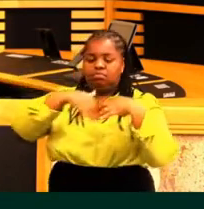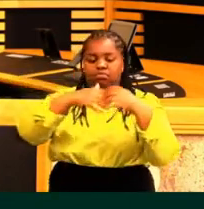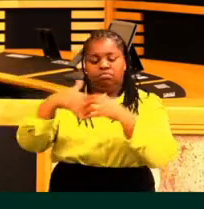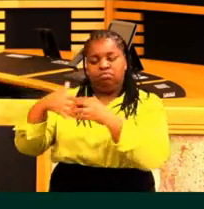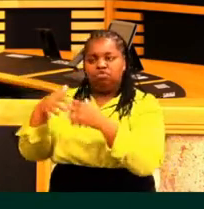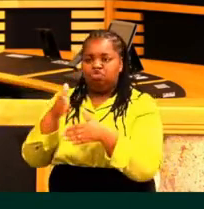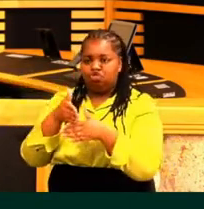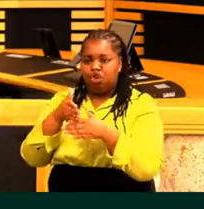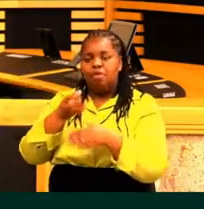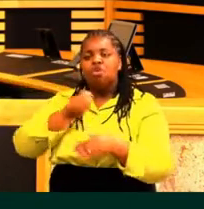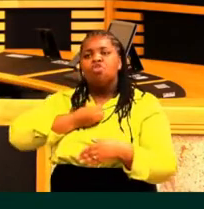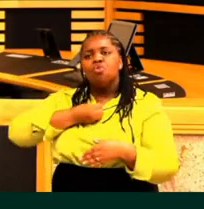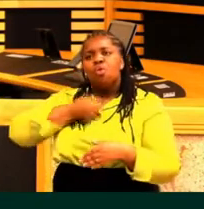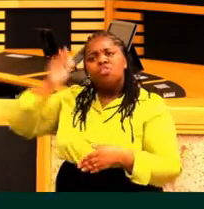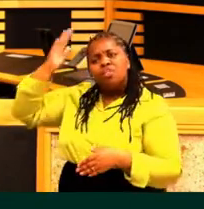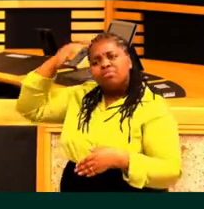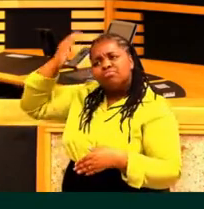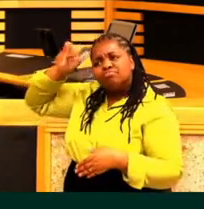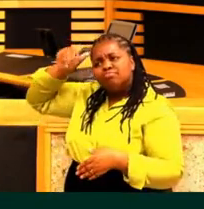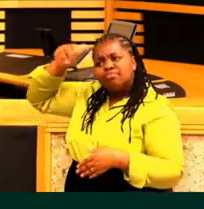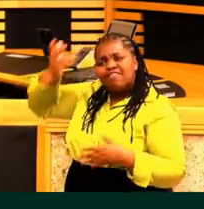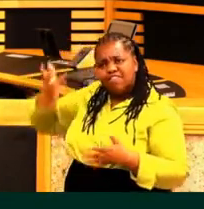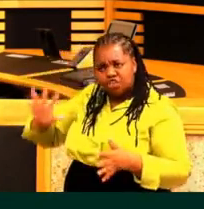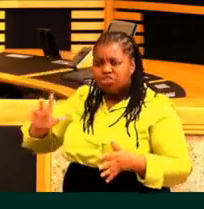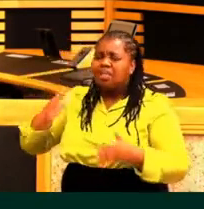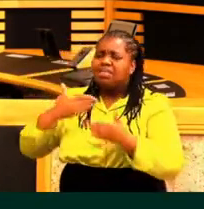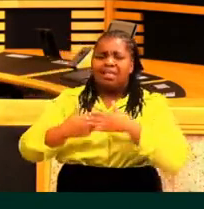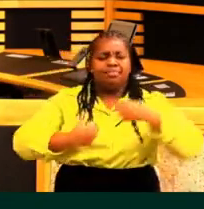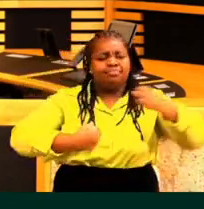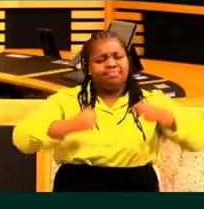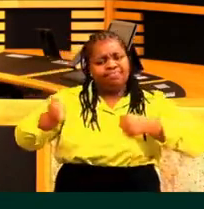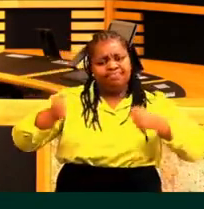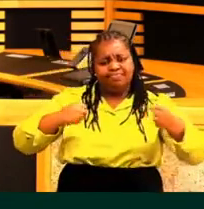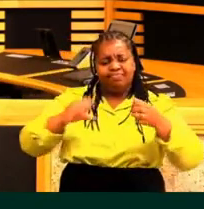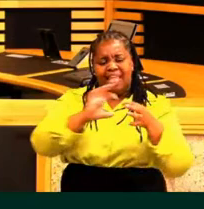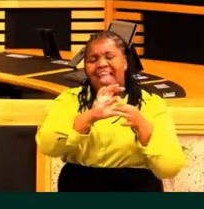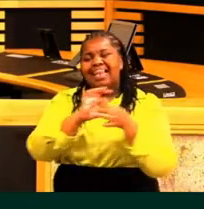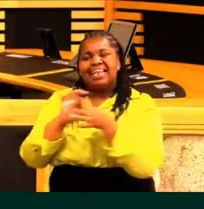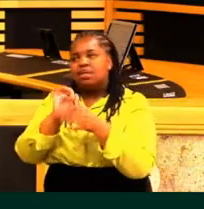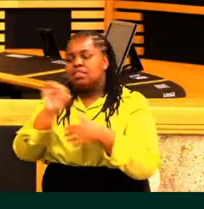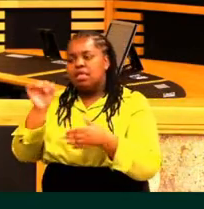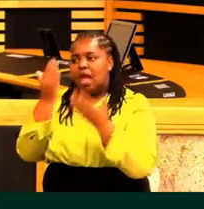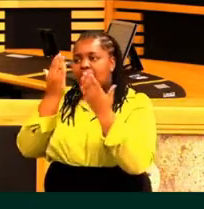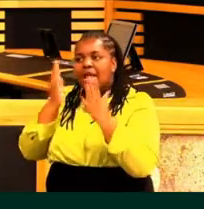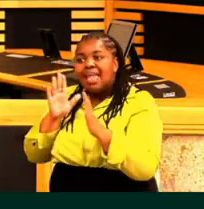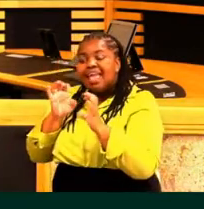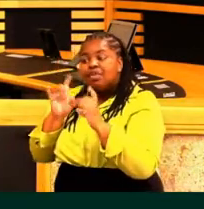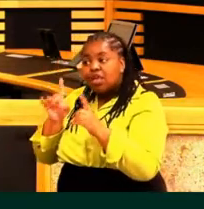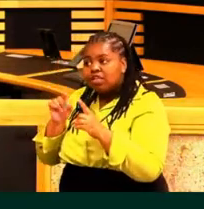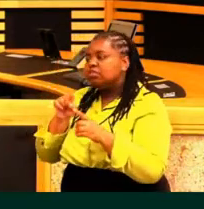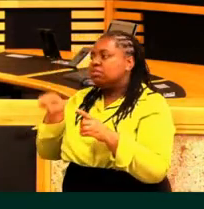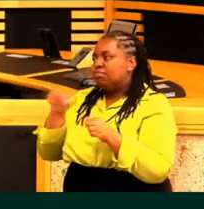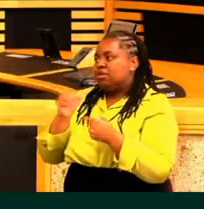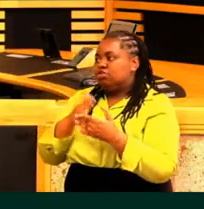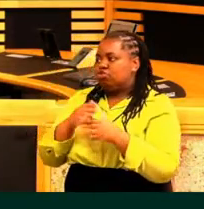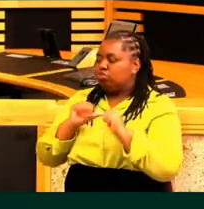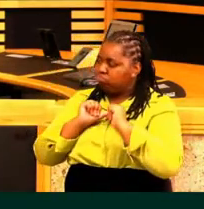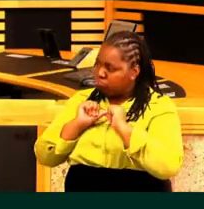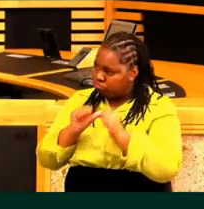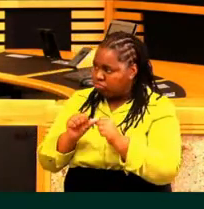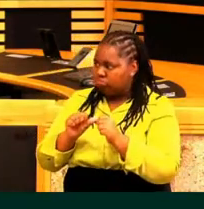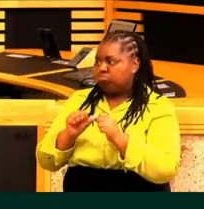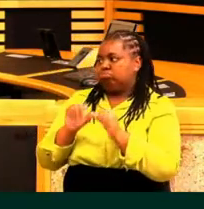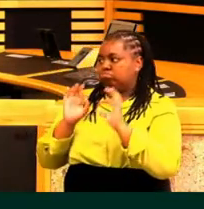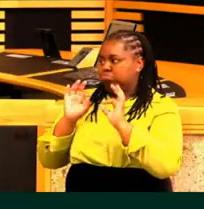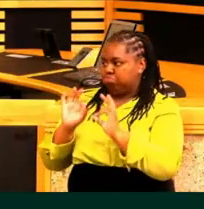that young graduates can be placed on for Relevant exposure and further find means to keep them within the employed